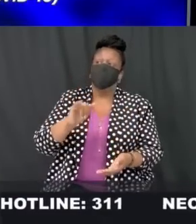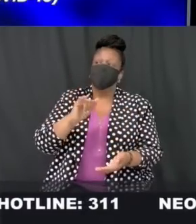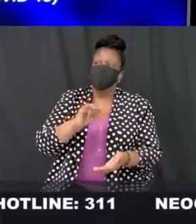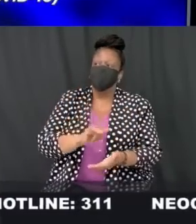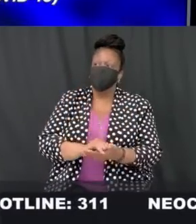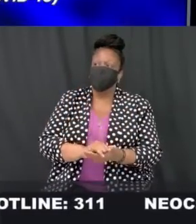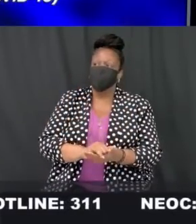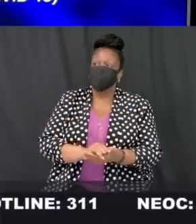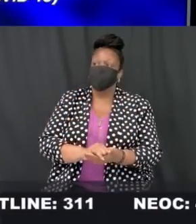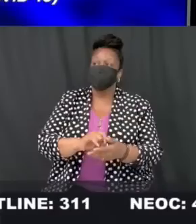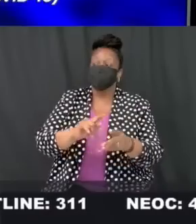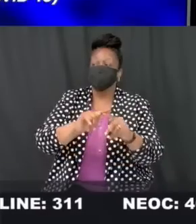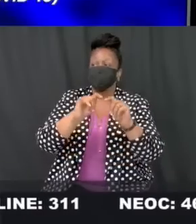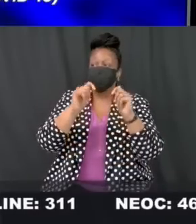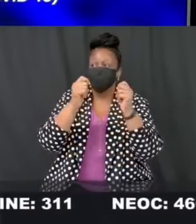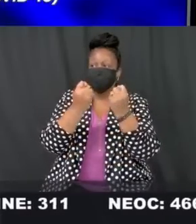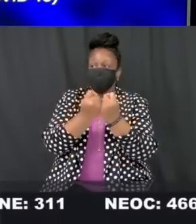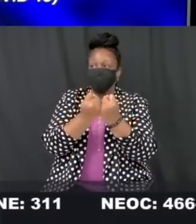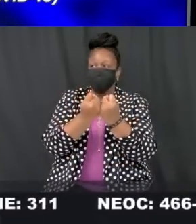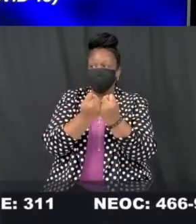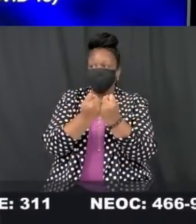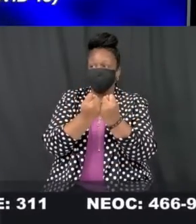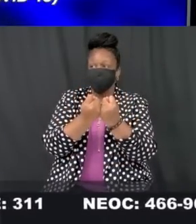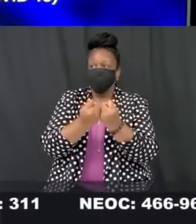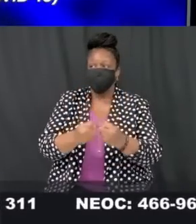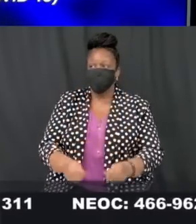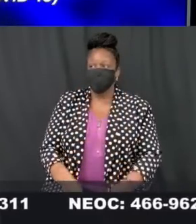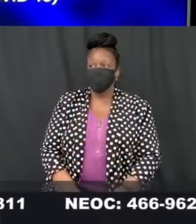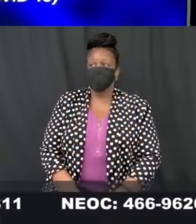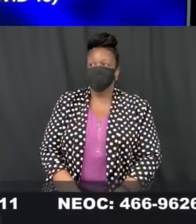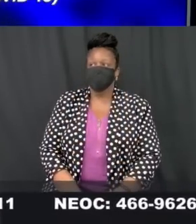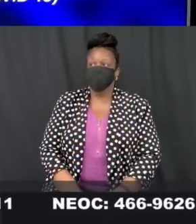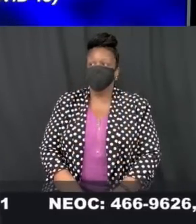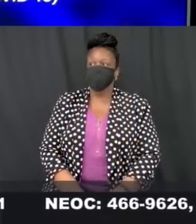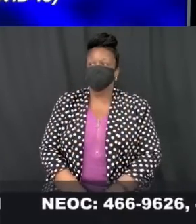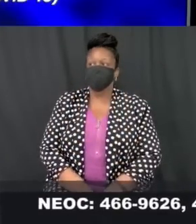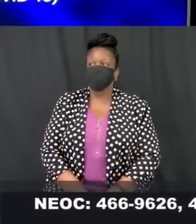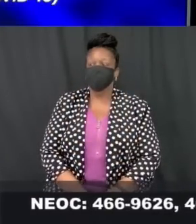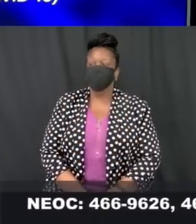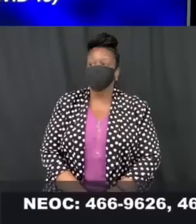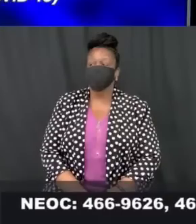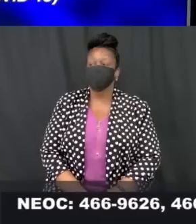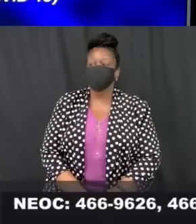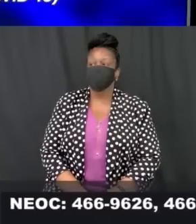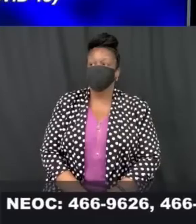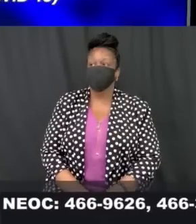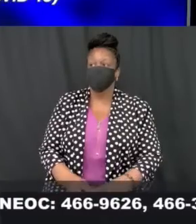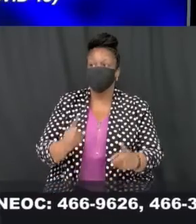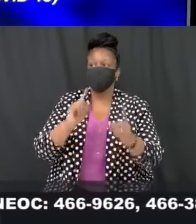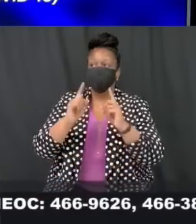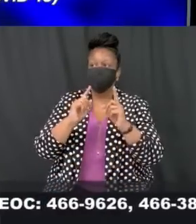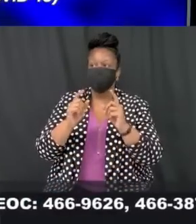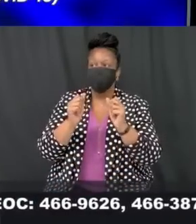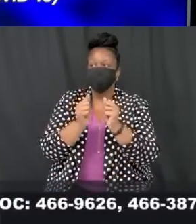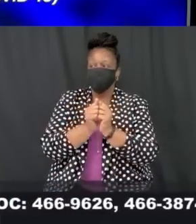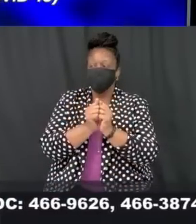National COVID-19 Task Force, in collaboration with the security forces